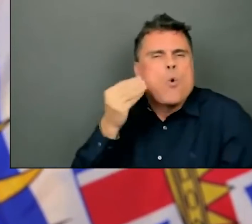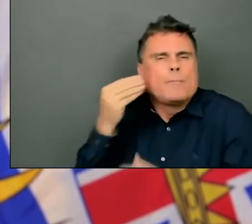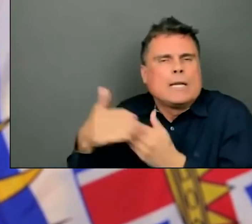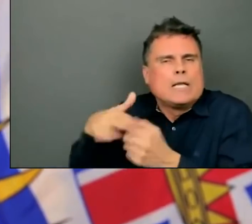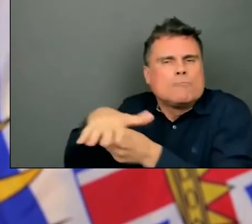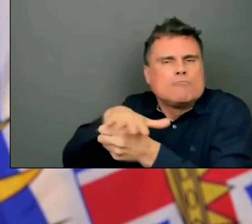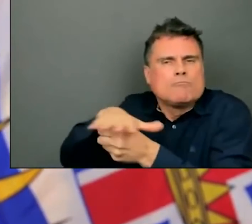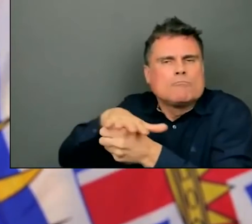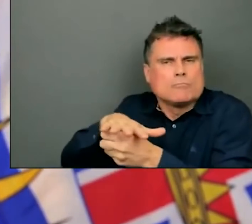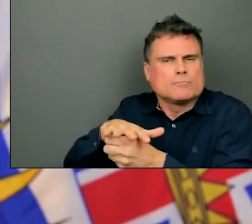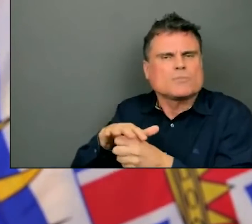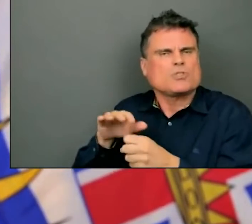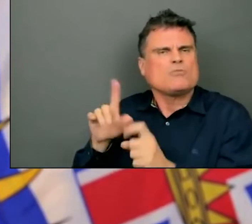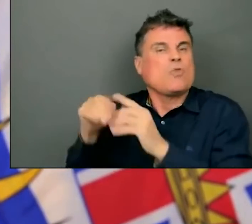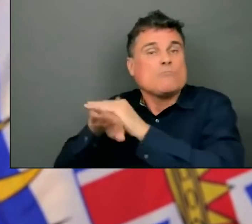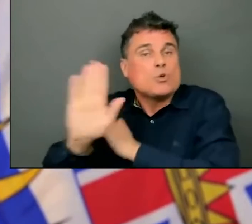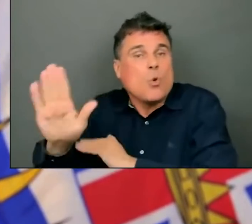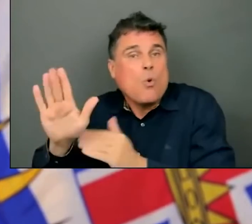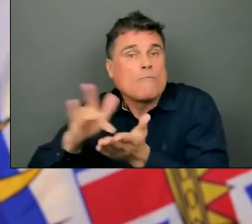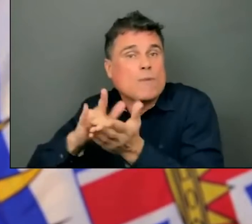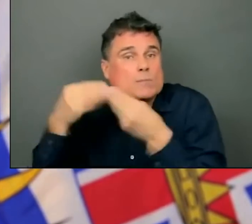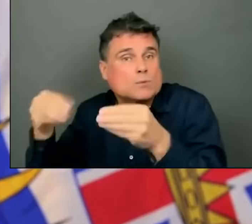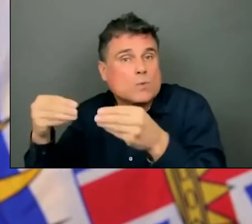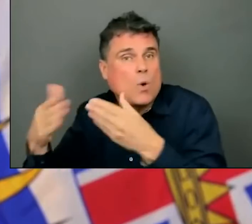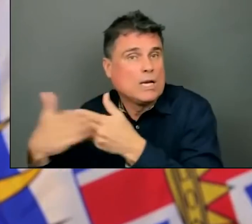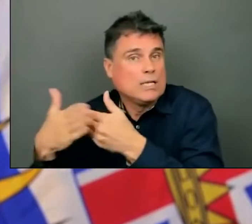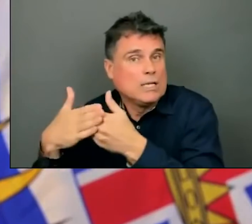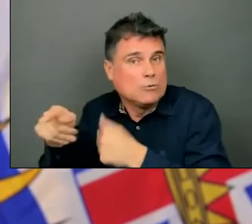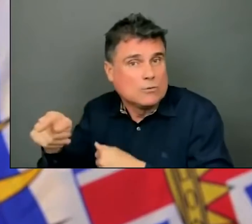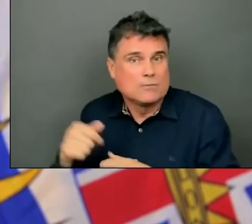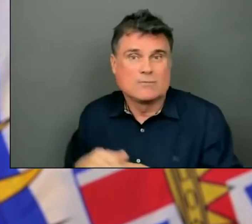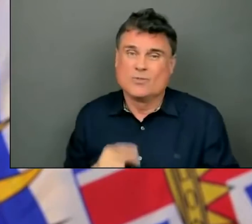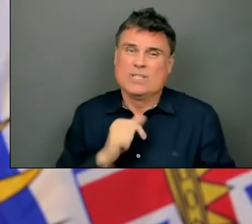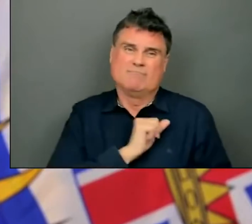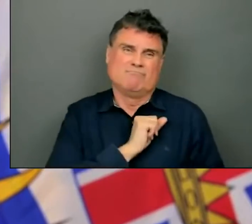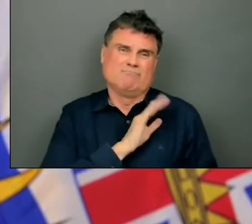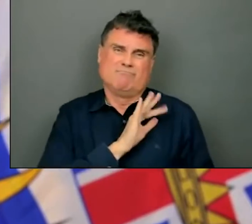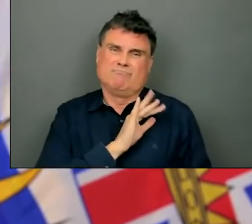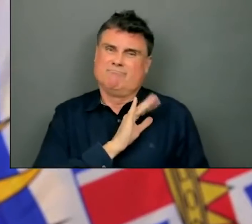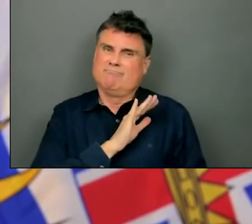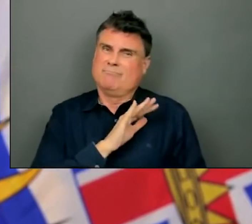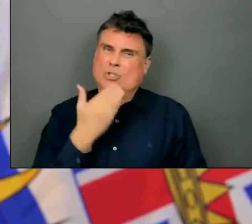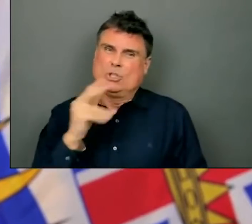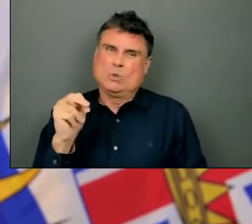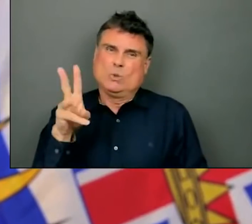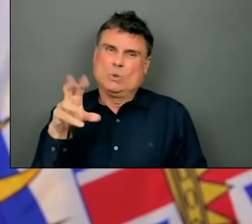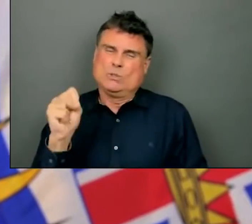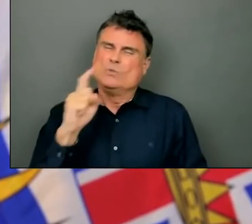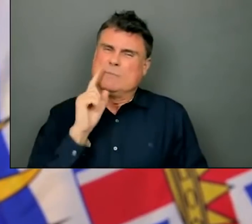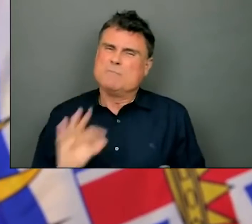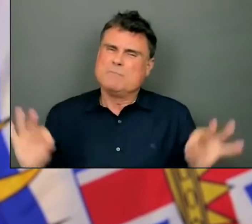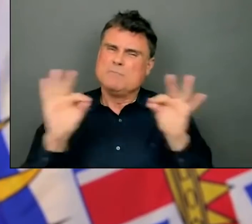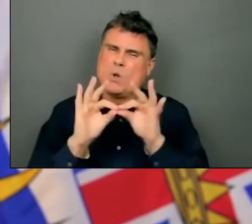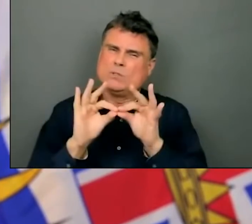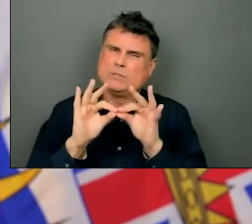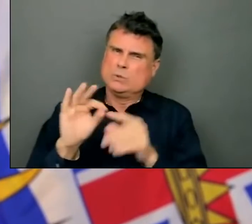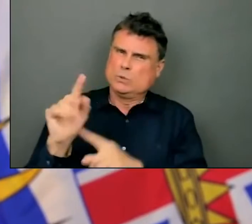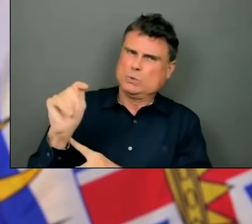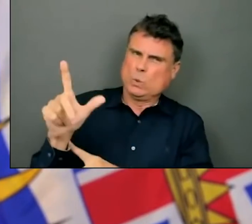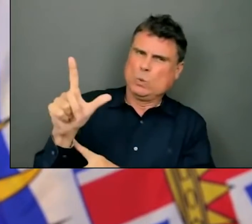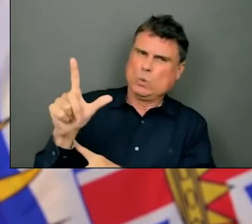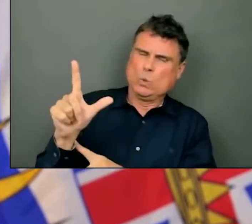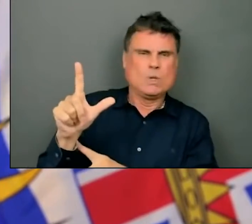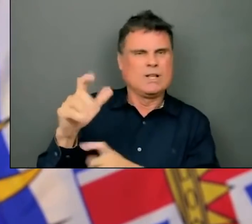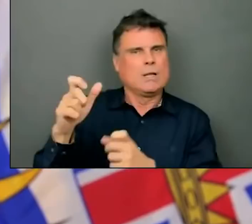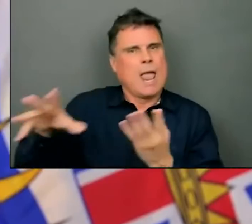that as soon as it comes in. So I think this is fantastic. It's another really important tool that we have now in our toolbox that's going